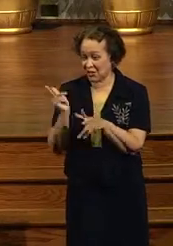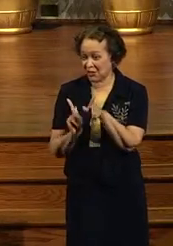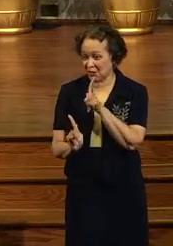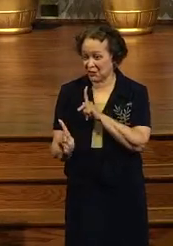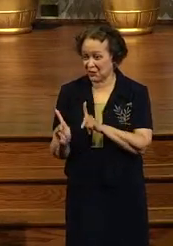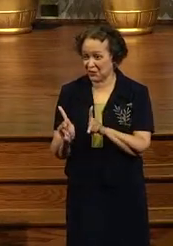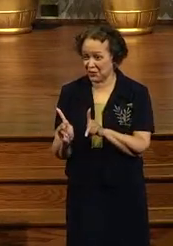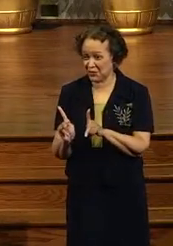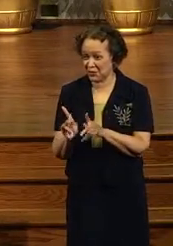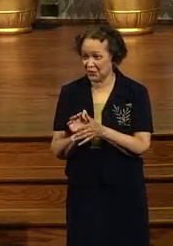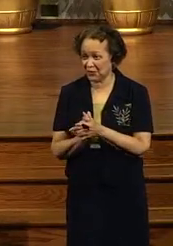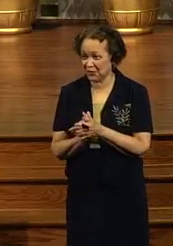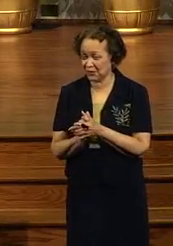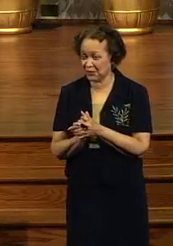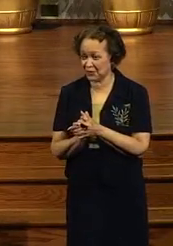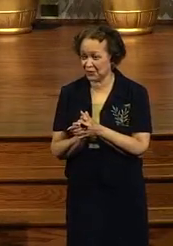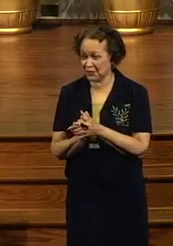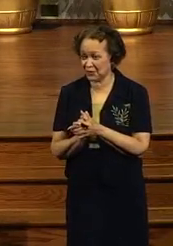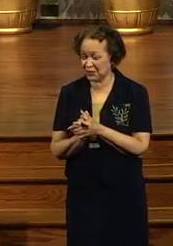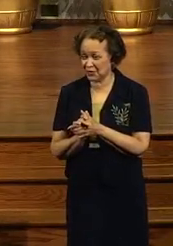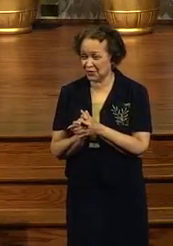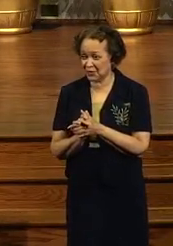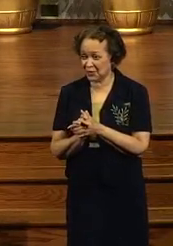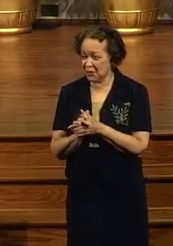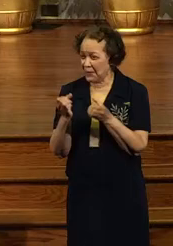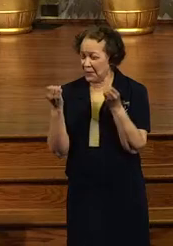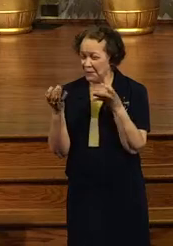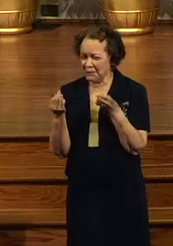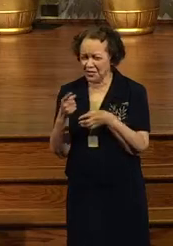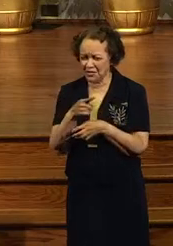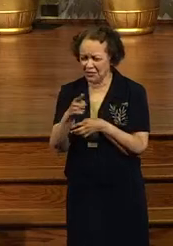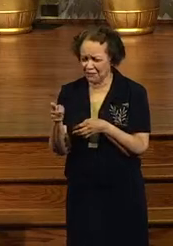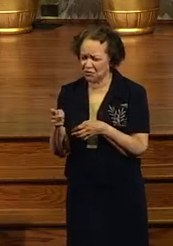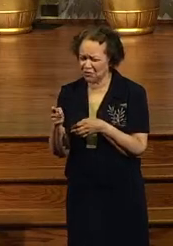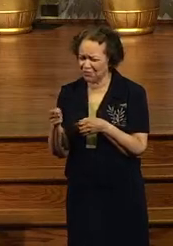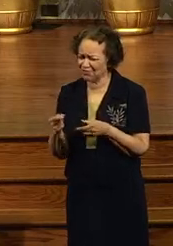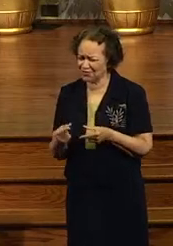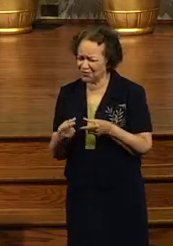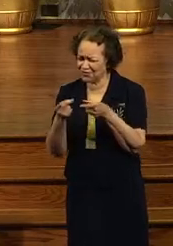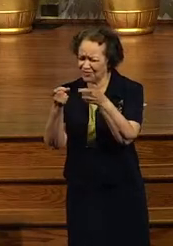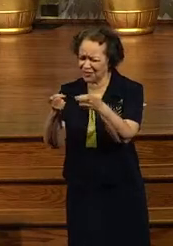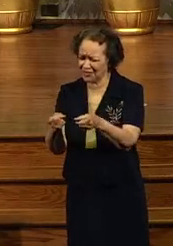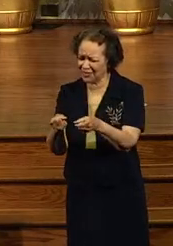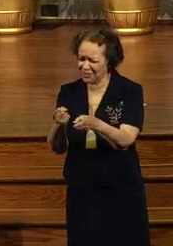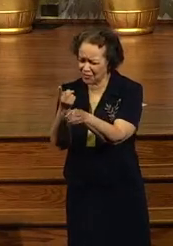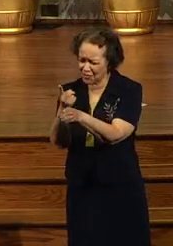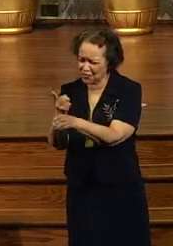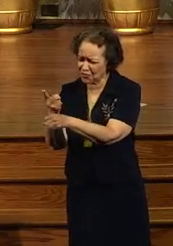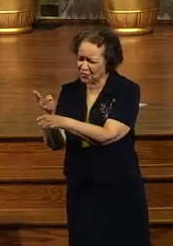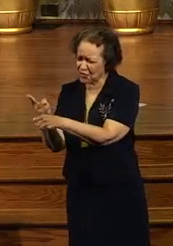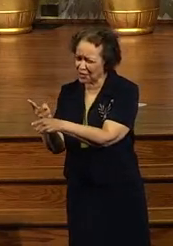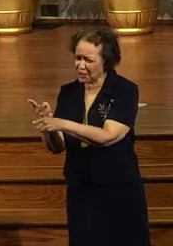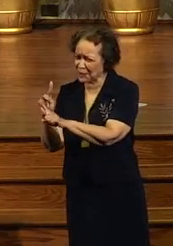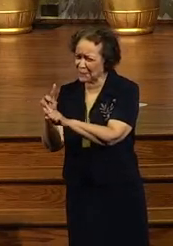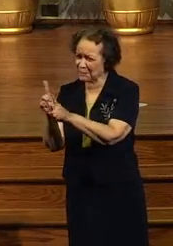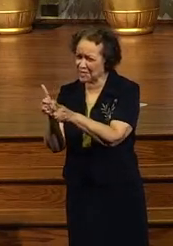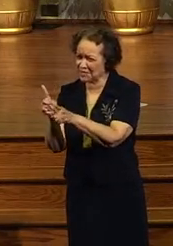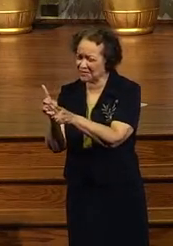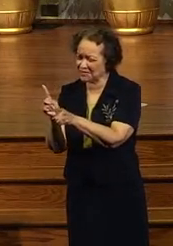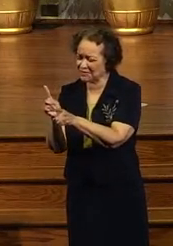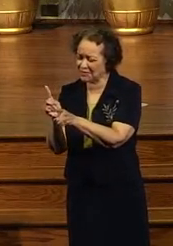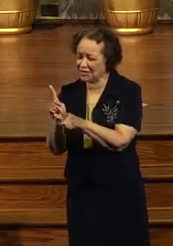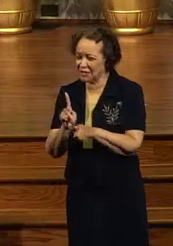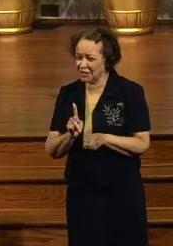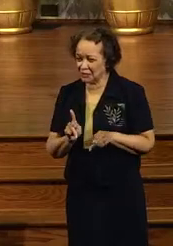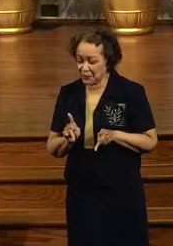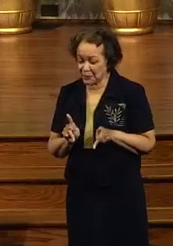make many of these appeals because we know that many of you give on a regular basis, but the Pathfinders, every 4 years, they